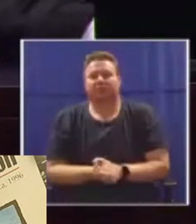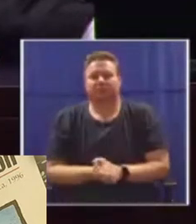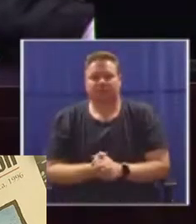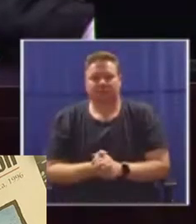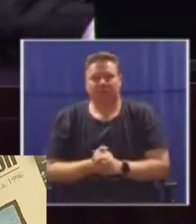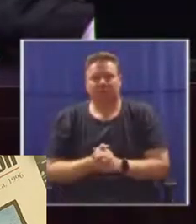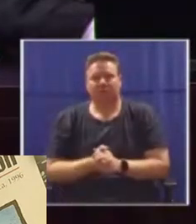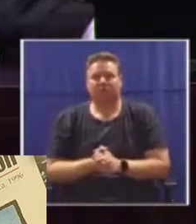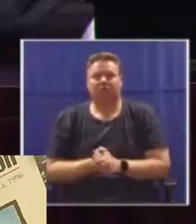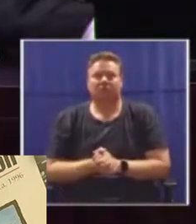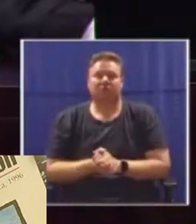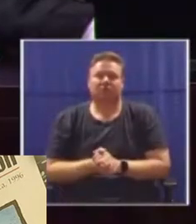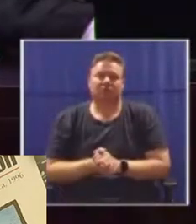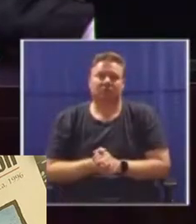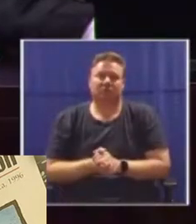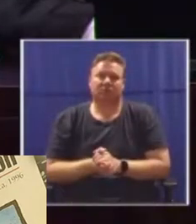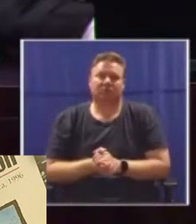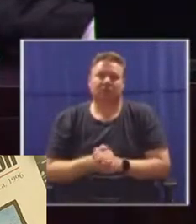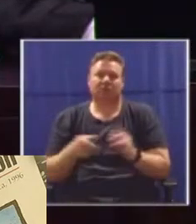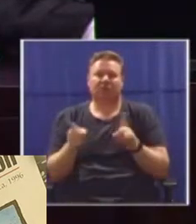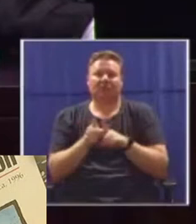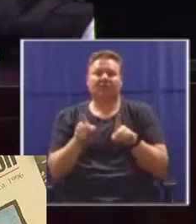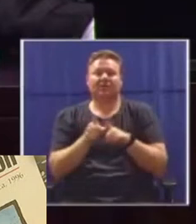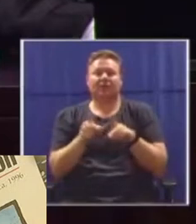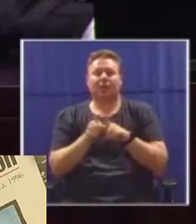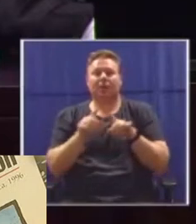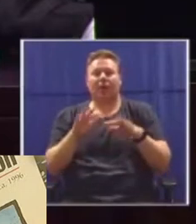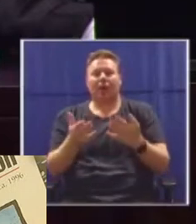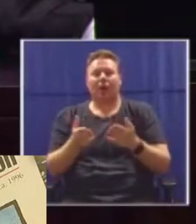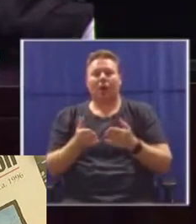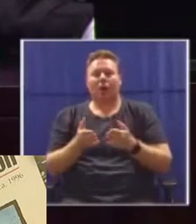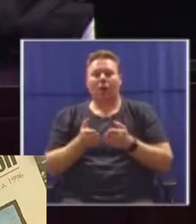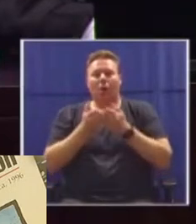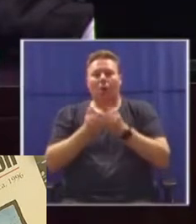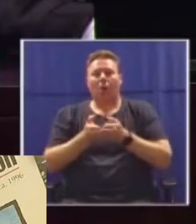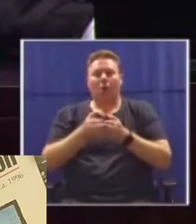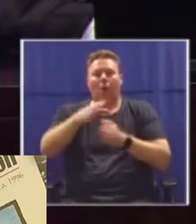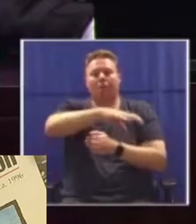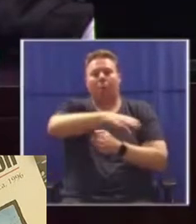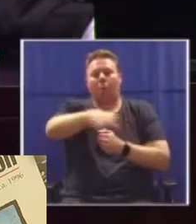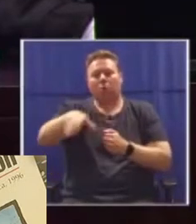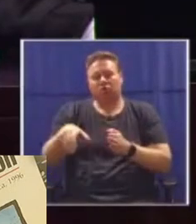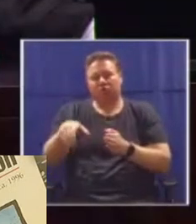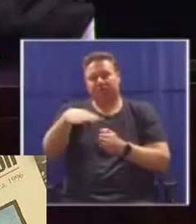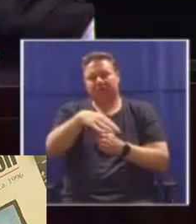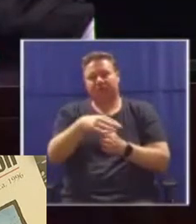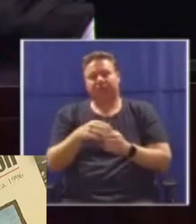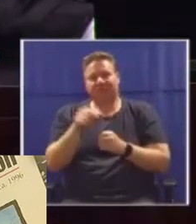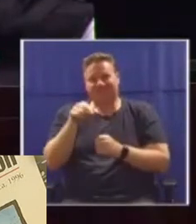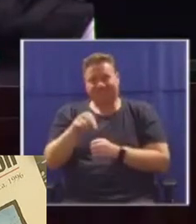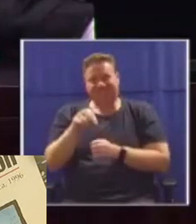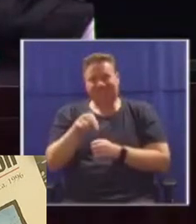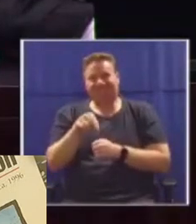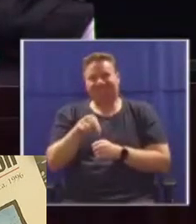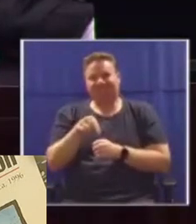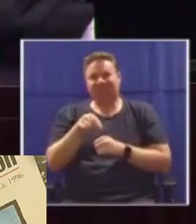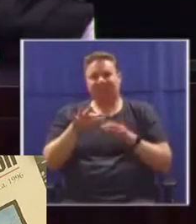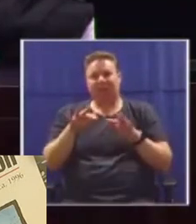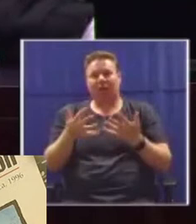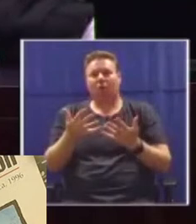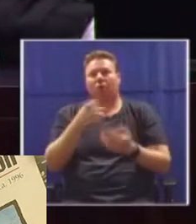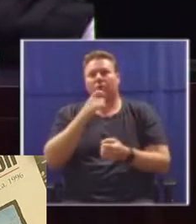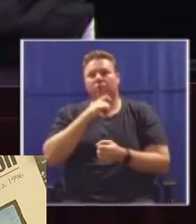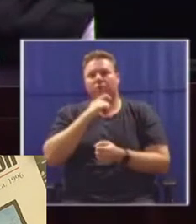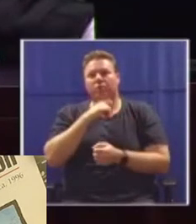current global specification. It also enables the ports regulator to the usage of